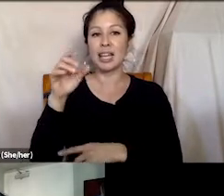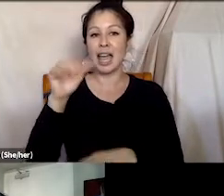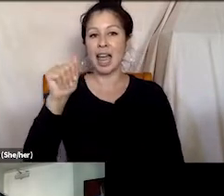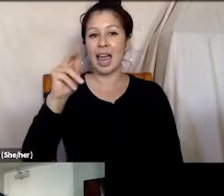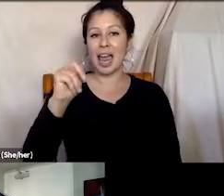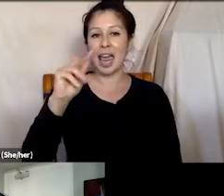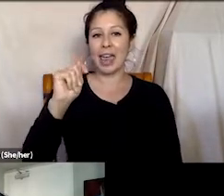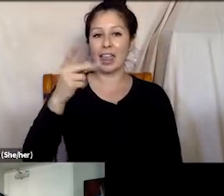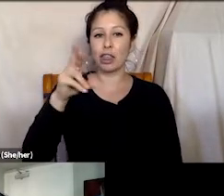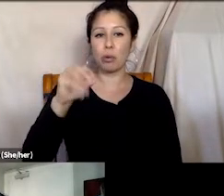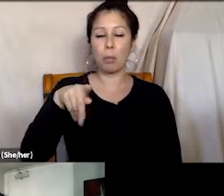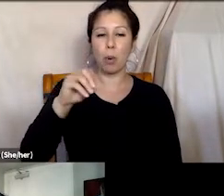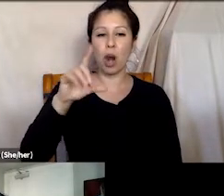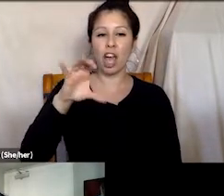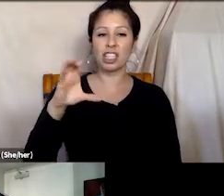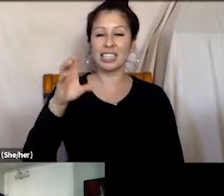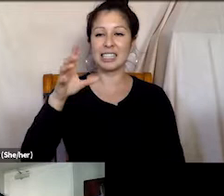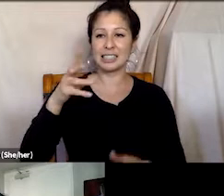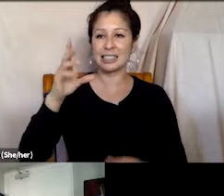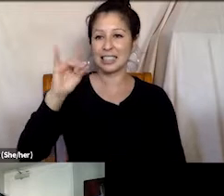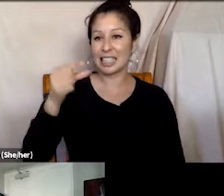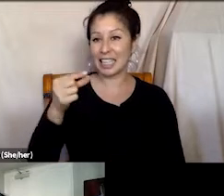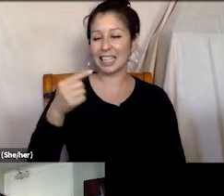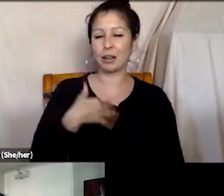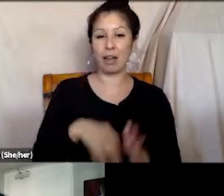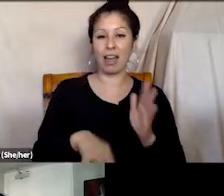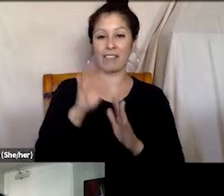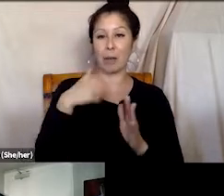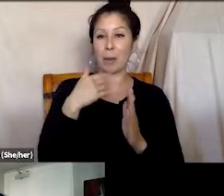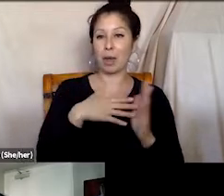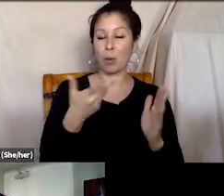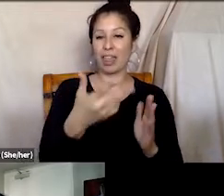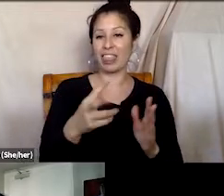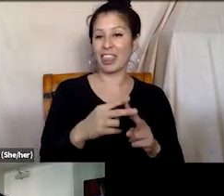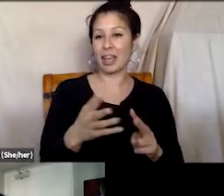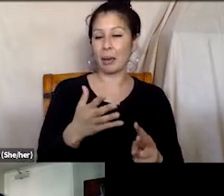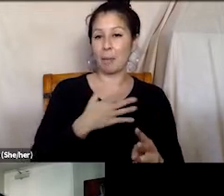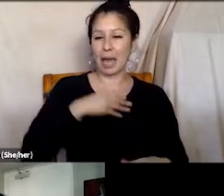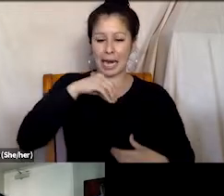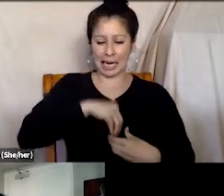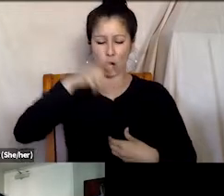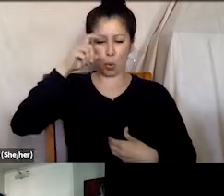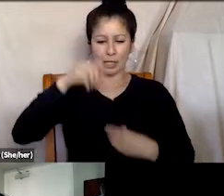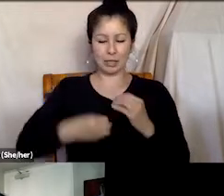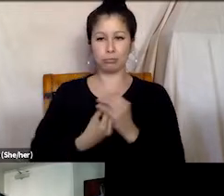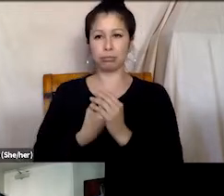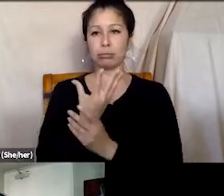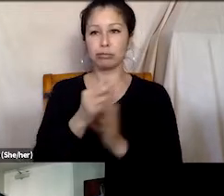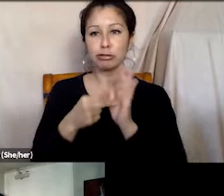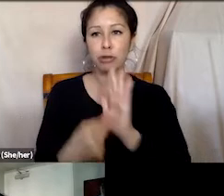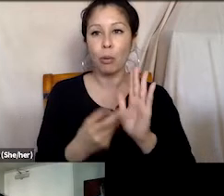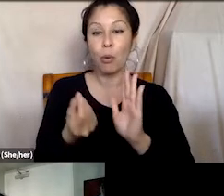Dig. And what I also discovered about my paintings is they're either my inner wisdom coming out, or